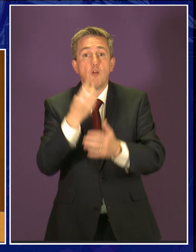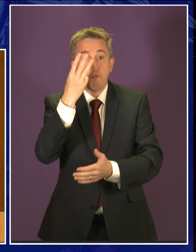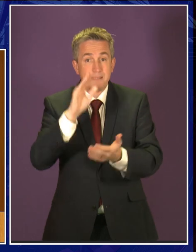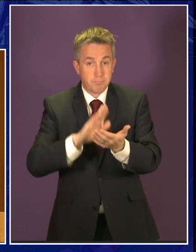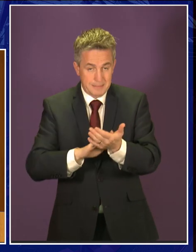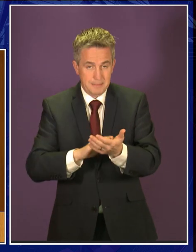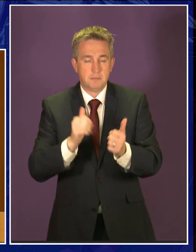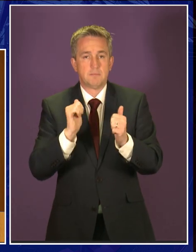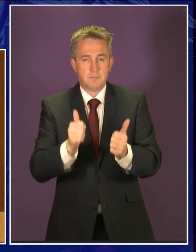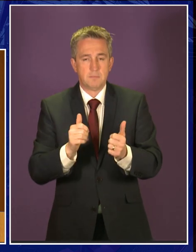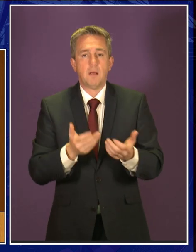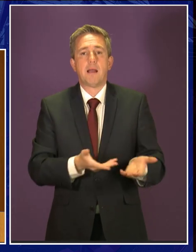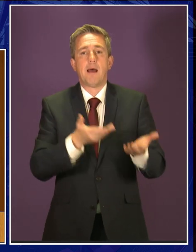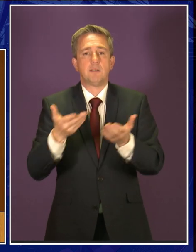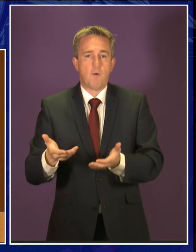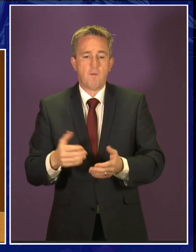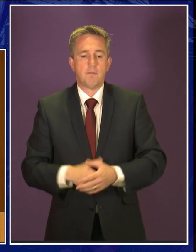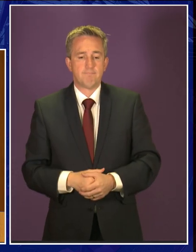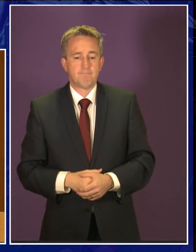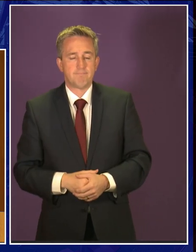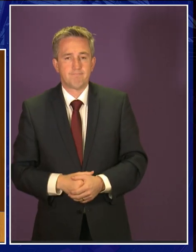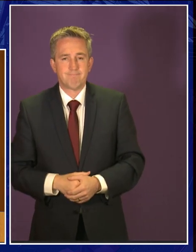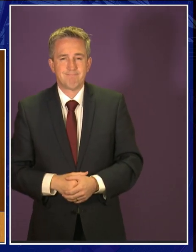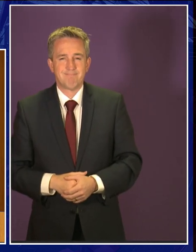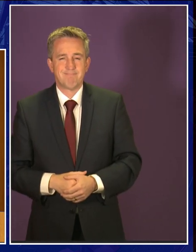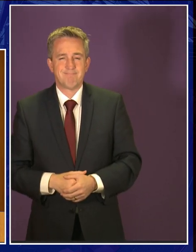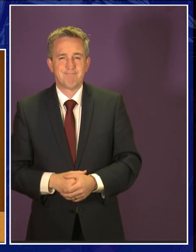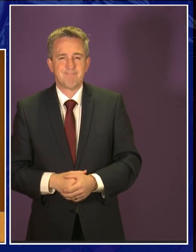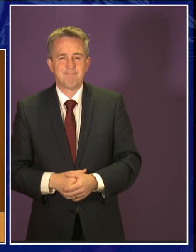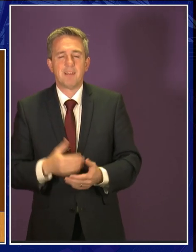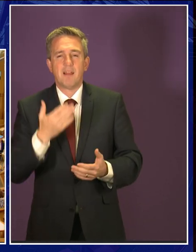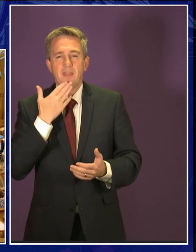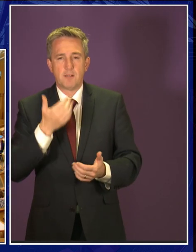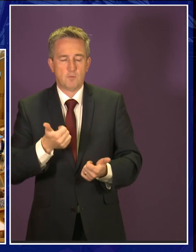forward to seeing you this afternoon. I'm going to hand over, if I can, to Joanne Kendall, who will tell you where to go next.